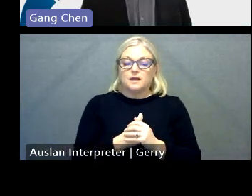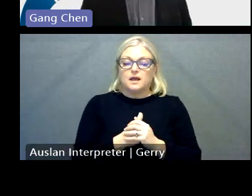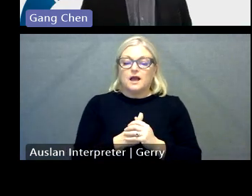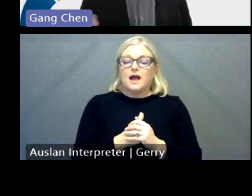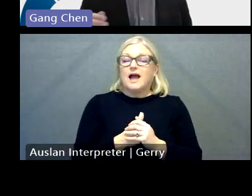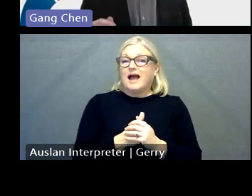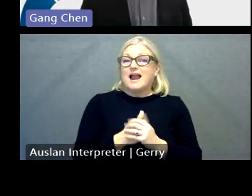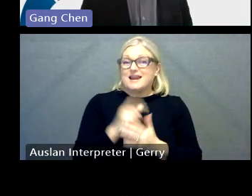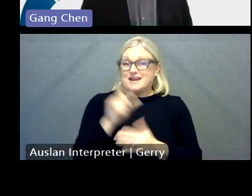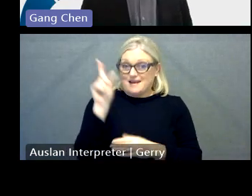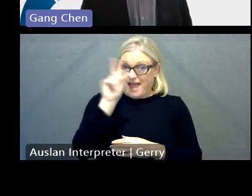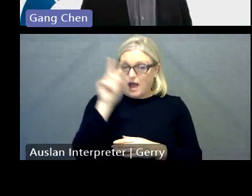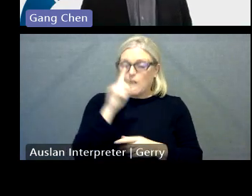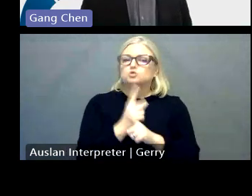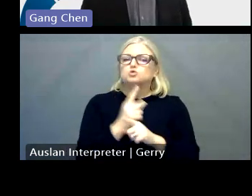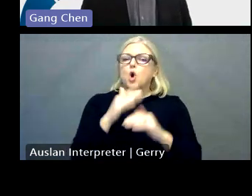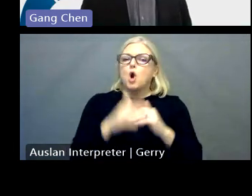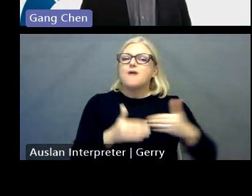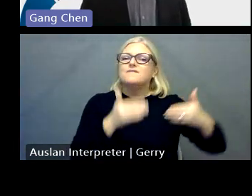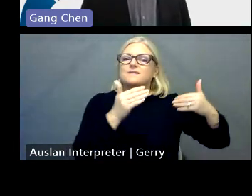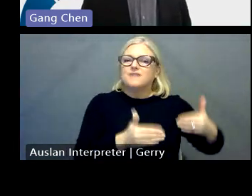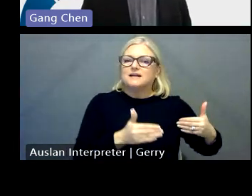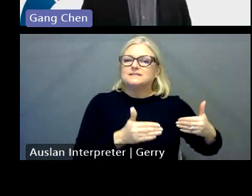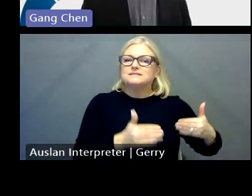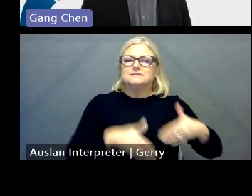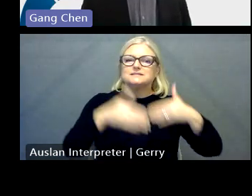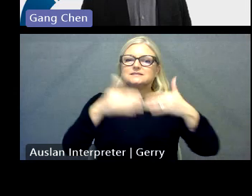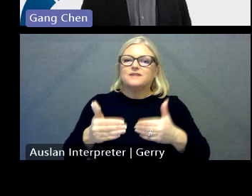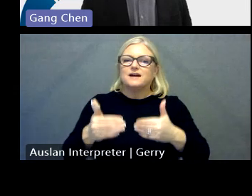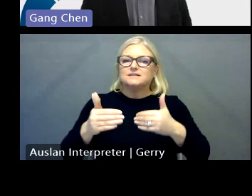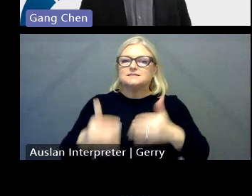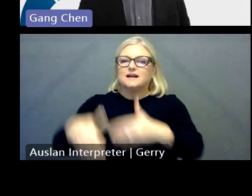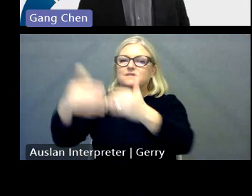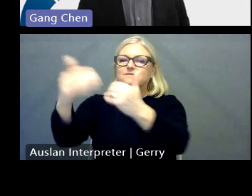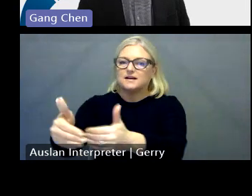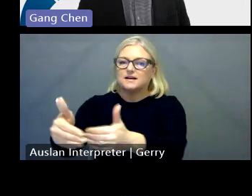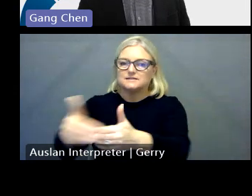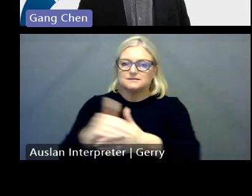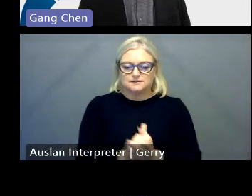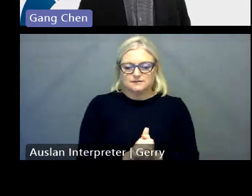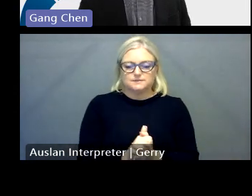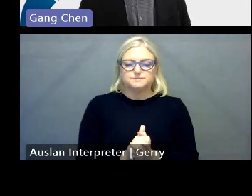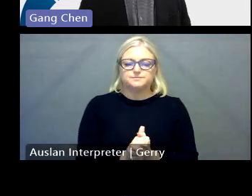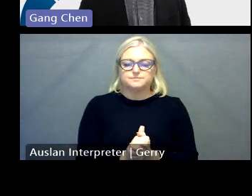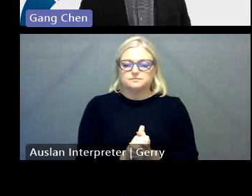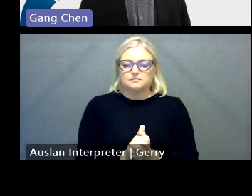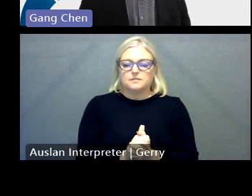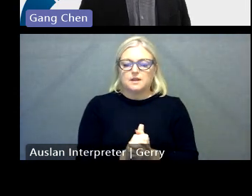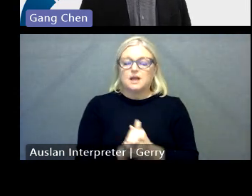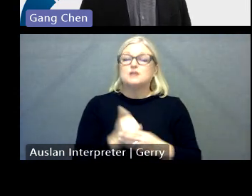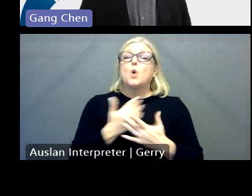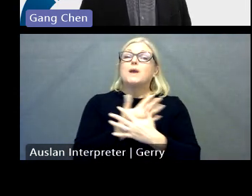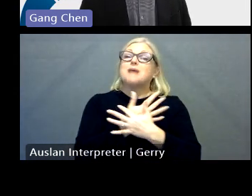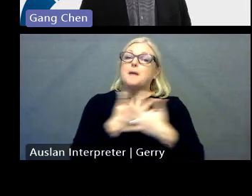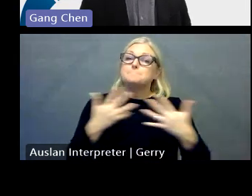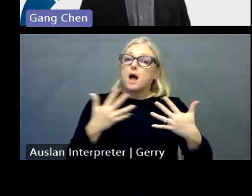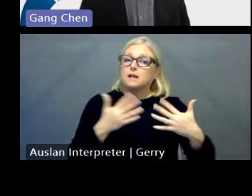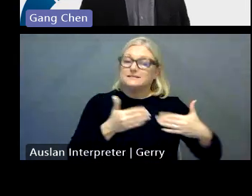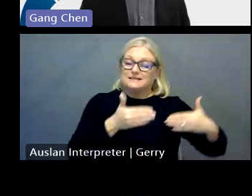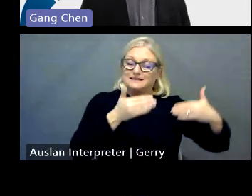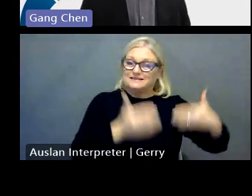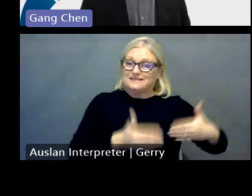been went through to develop the DWI. So it is multi-stage, multi-step project. In stage